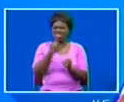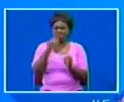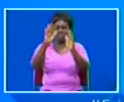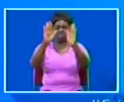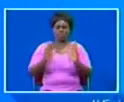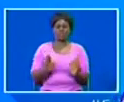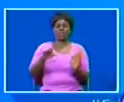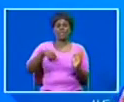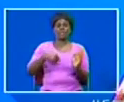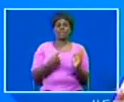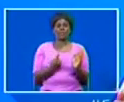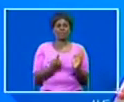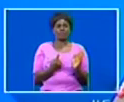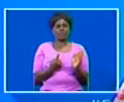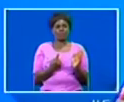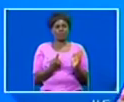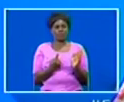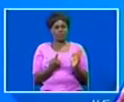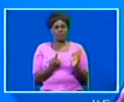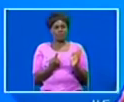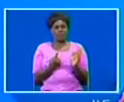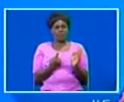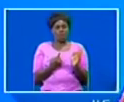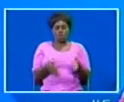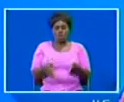Okay. The roads are not really a problem.